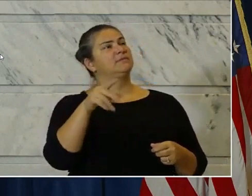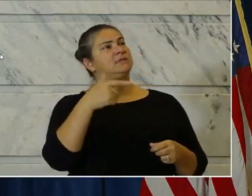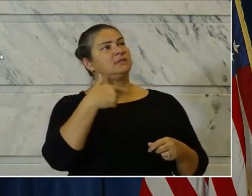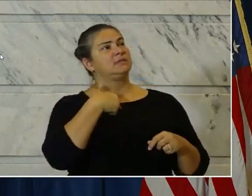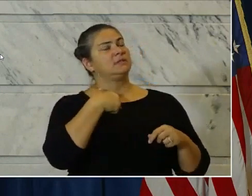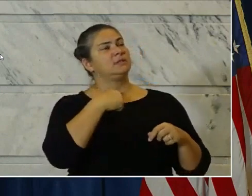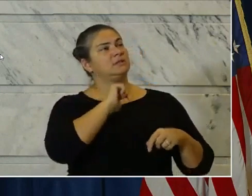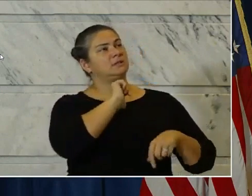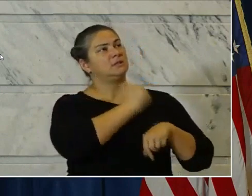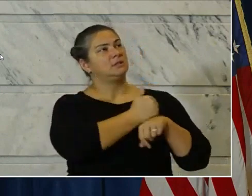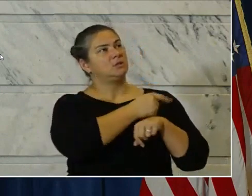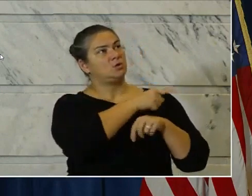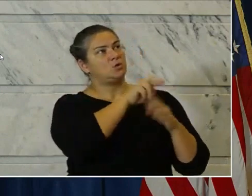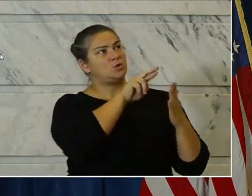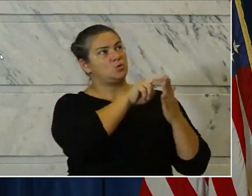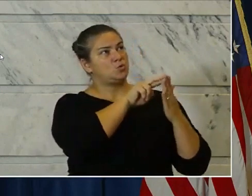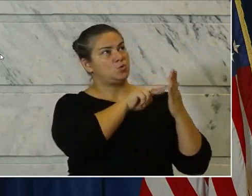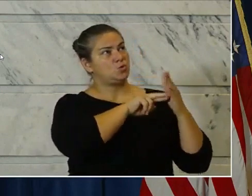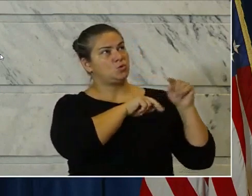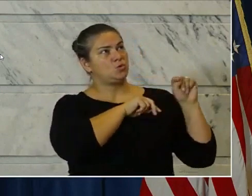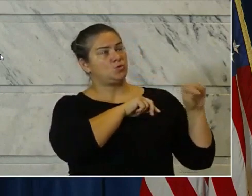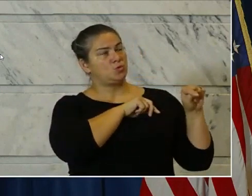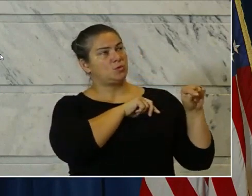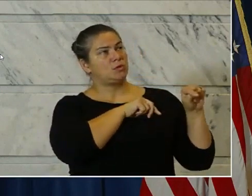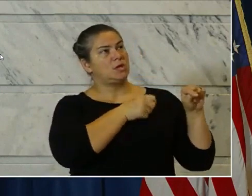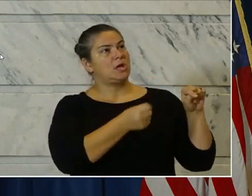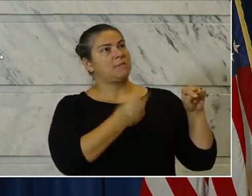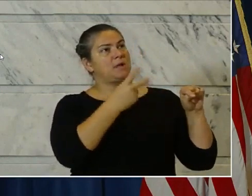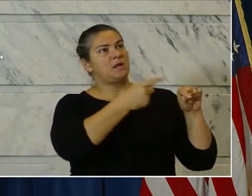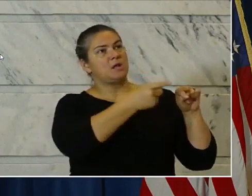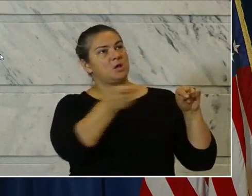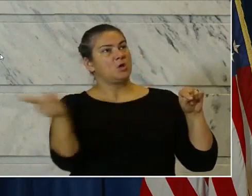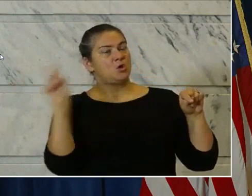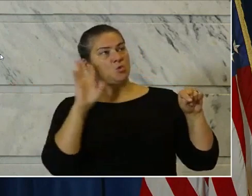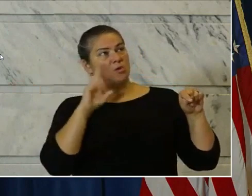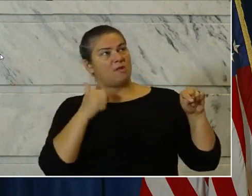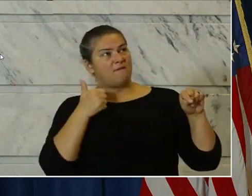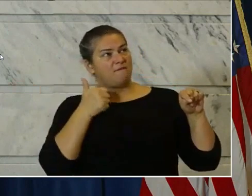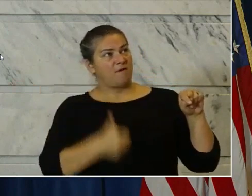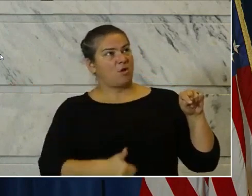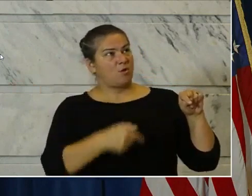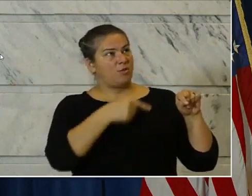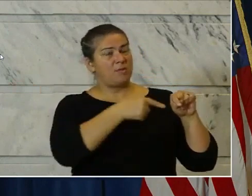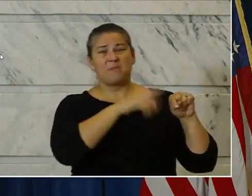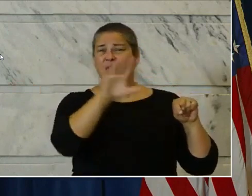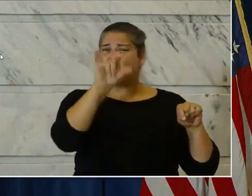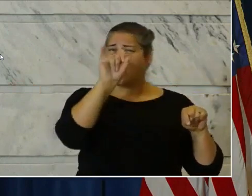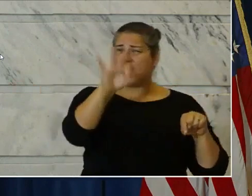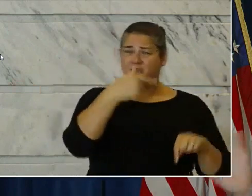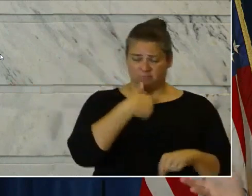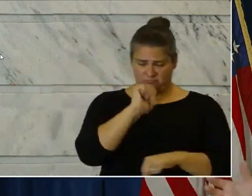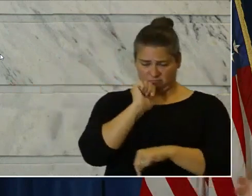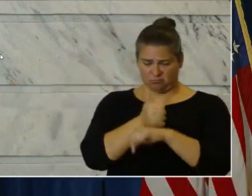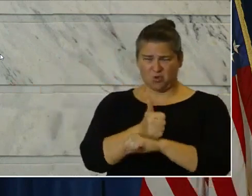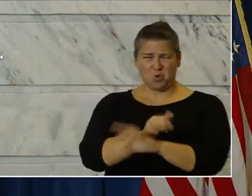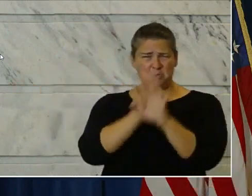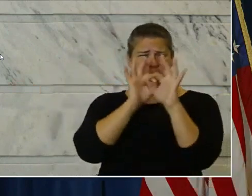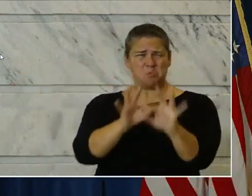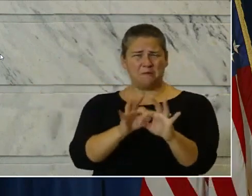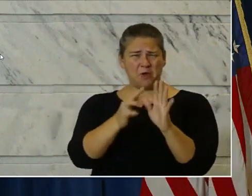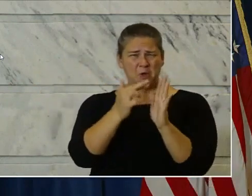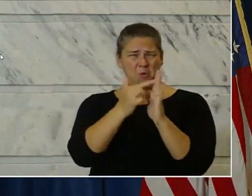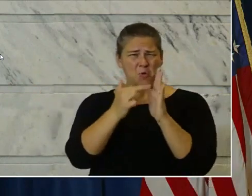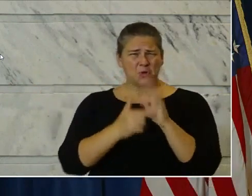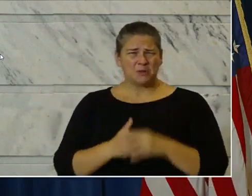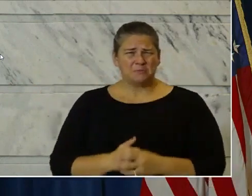rules times how many people follow them. And you can have great sets of rules and regulations, and if nobody follows them, it's not